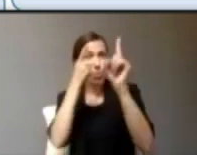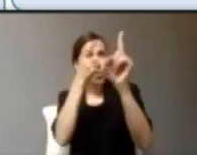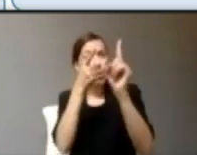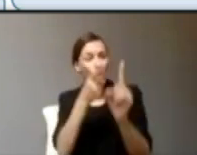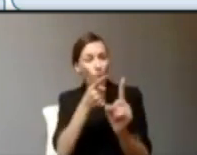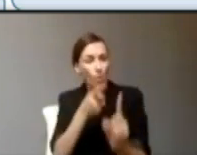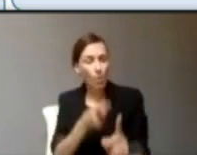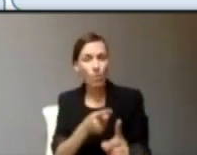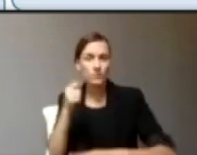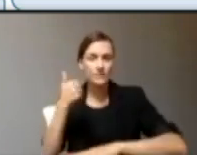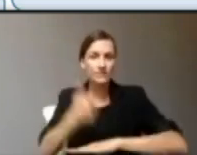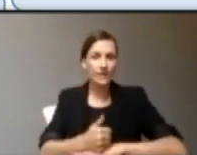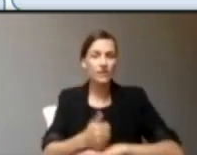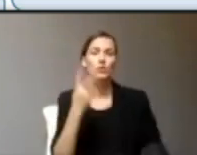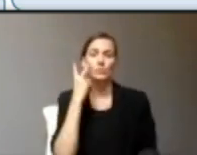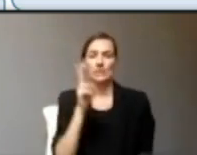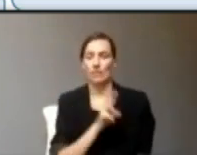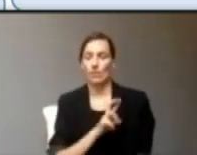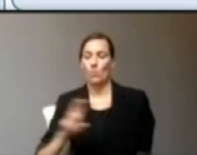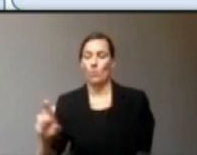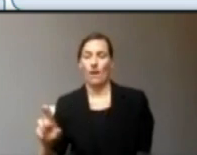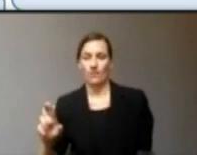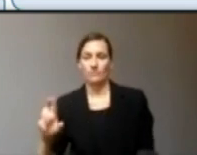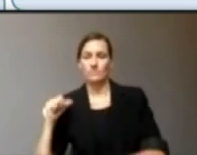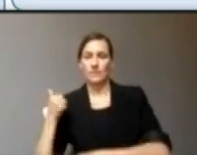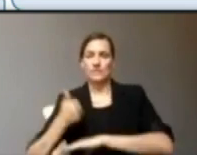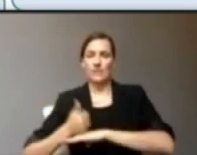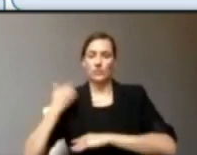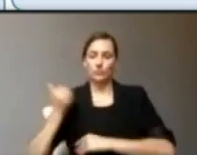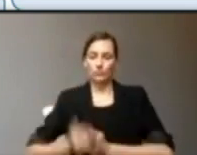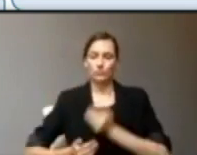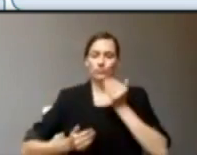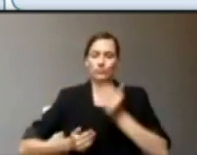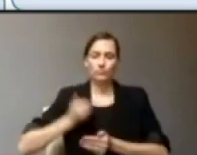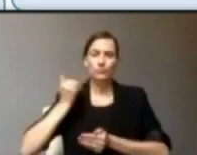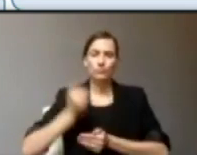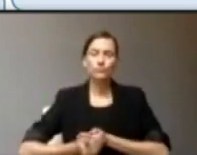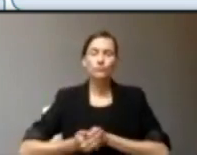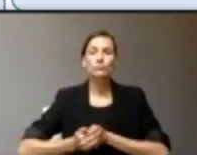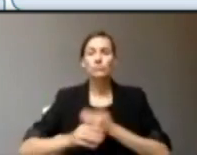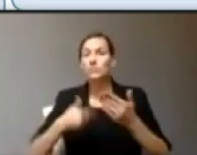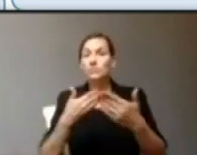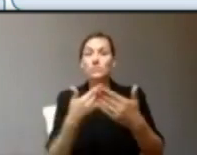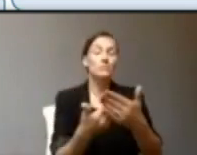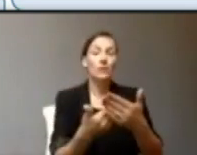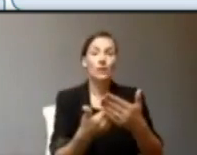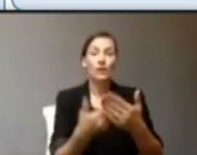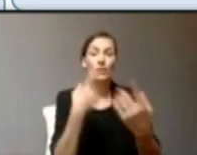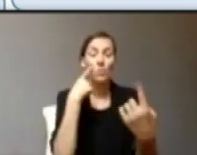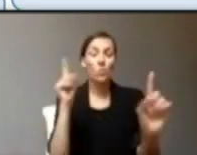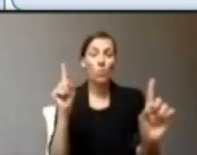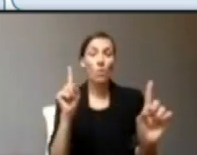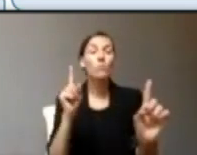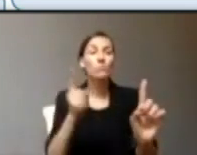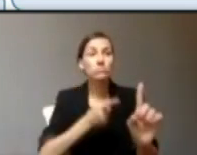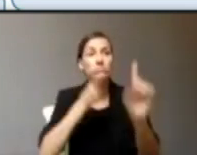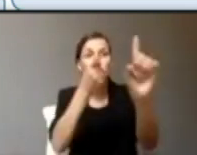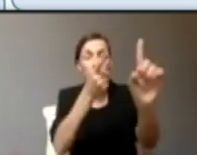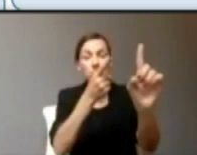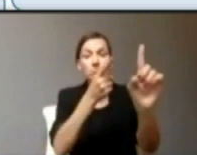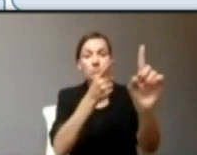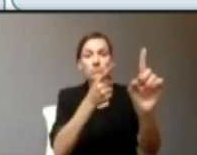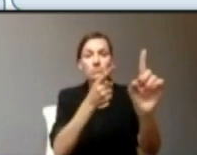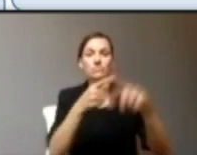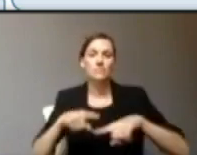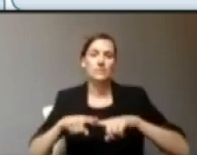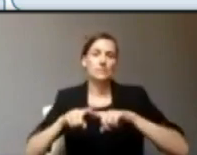side, is to set goals and to establish steps to reach those goals based on areas that the family may have that may need